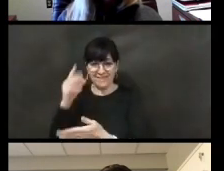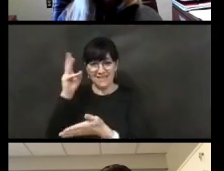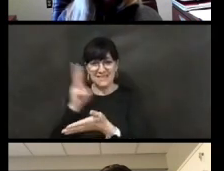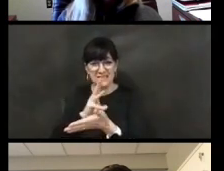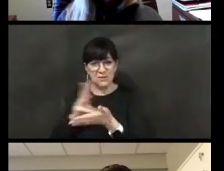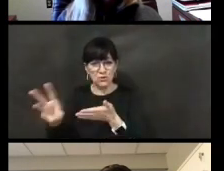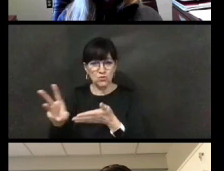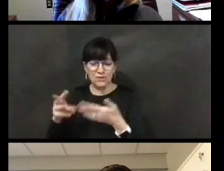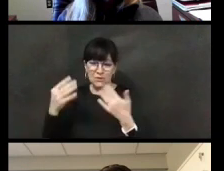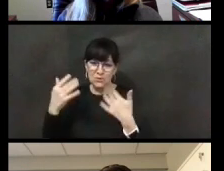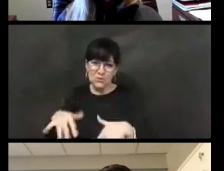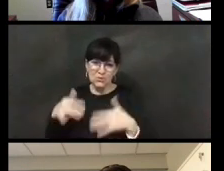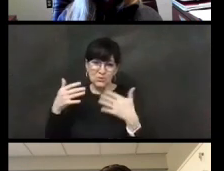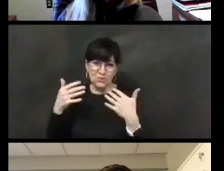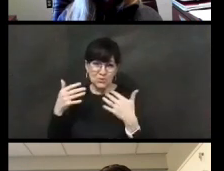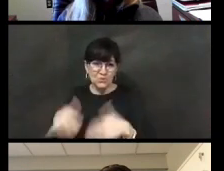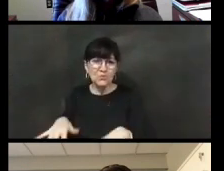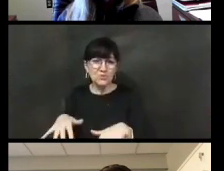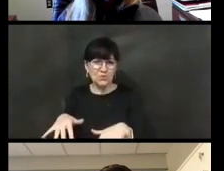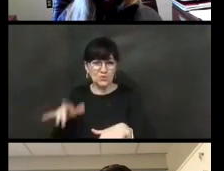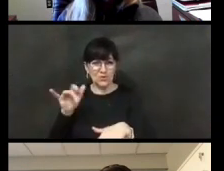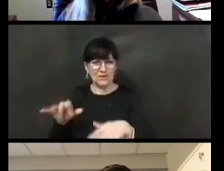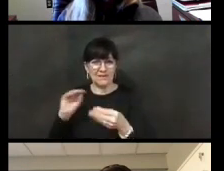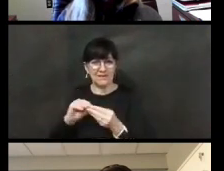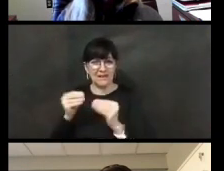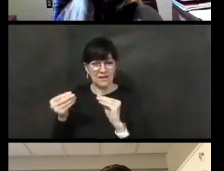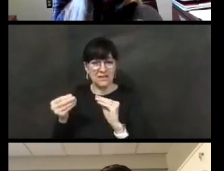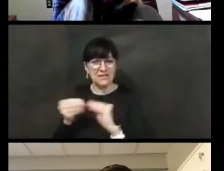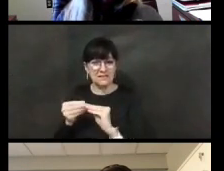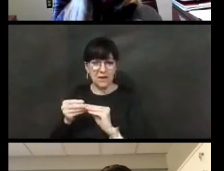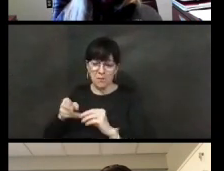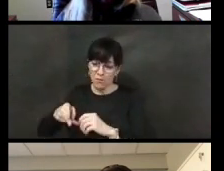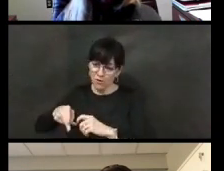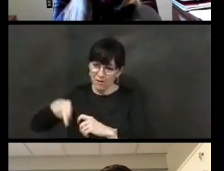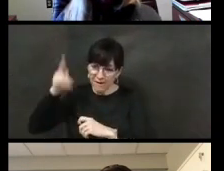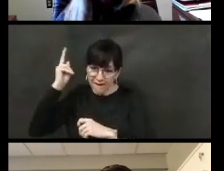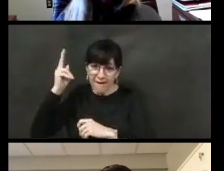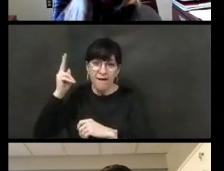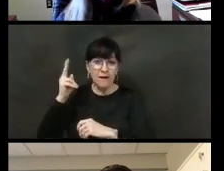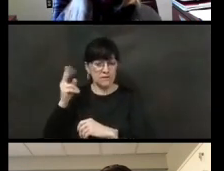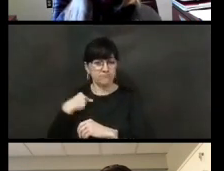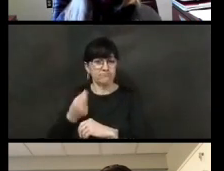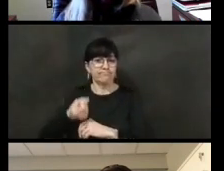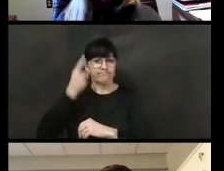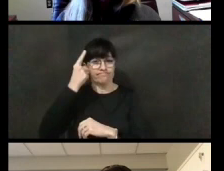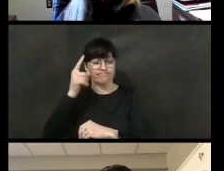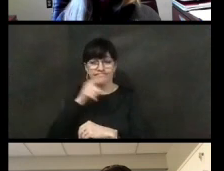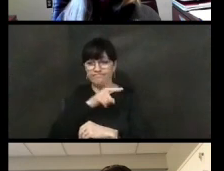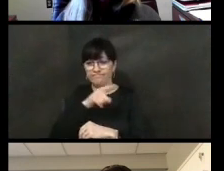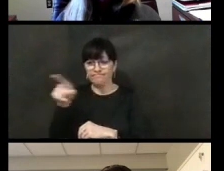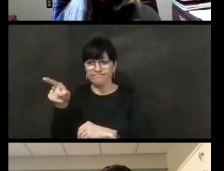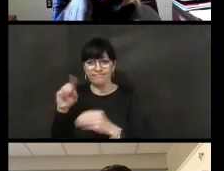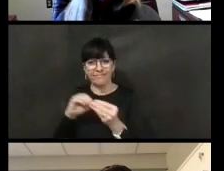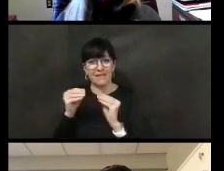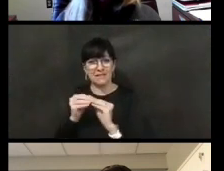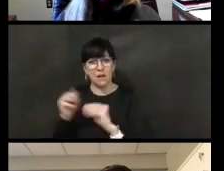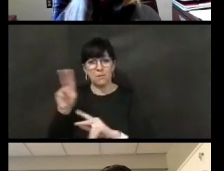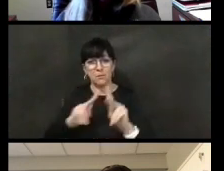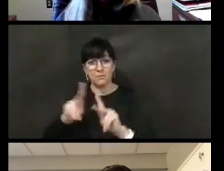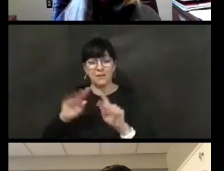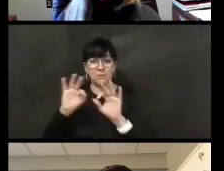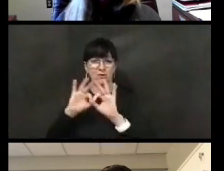seeing, and it's an extreme number of individuals and families who are experiencing some difficult times right now as